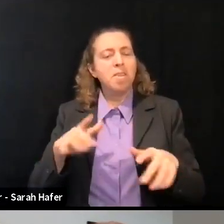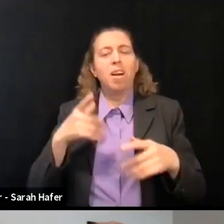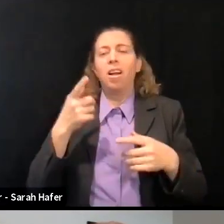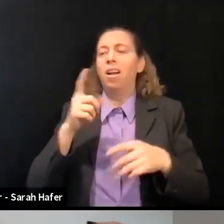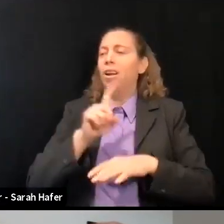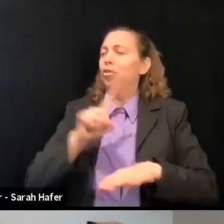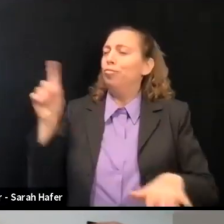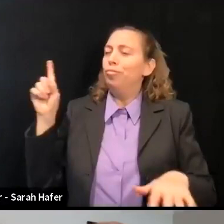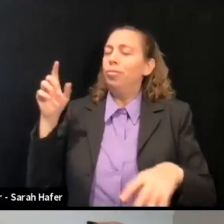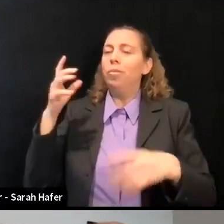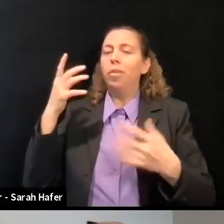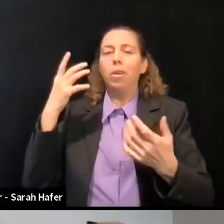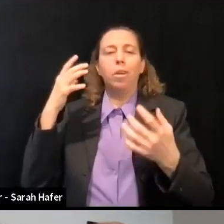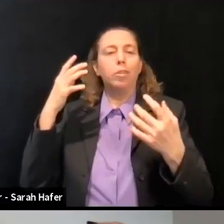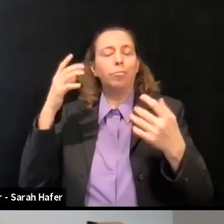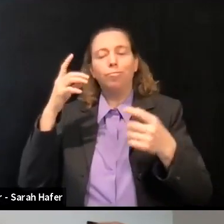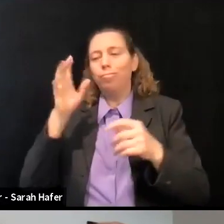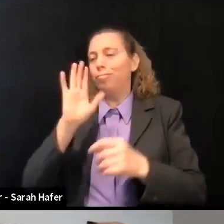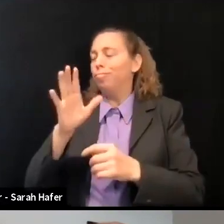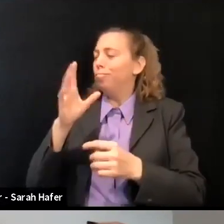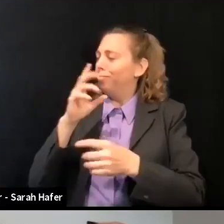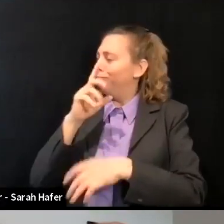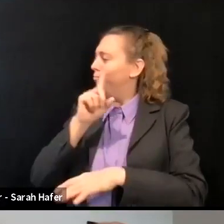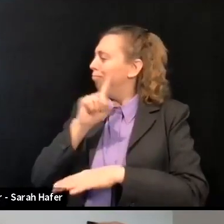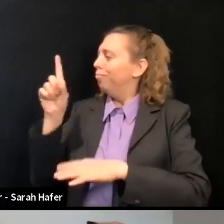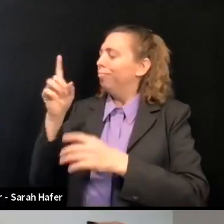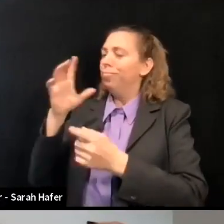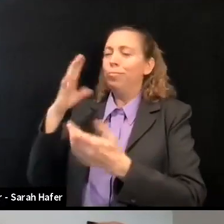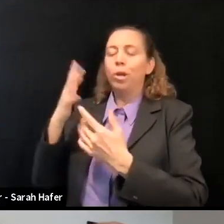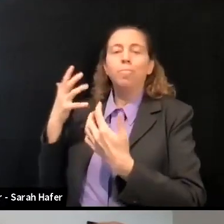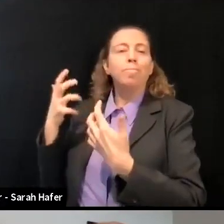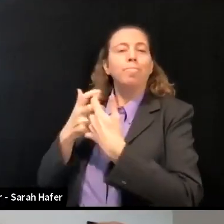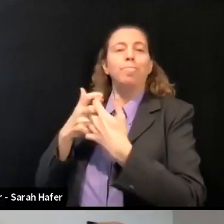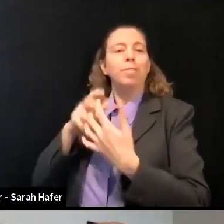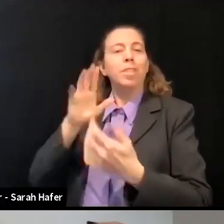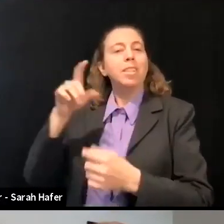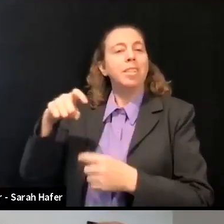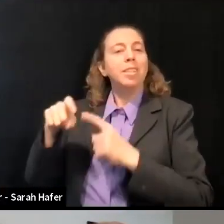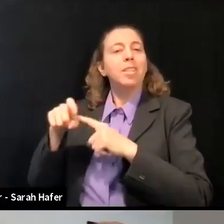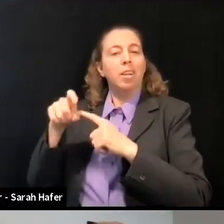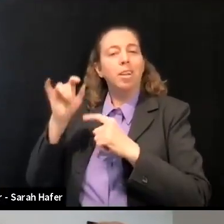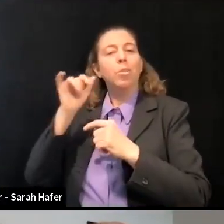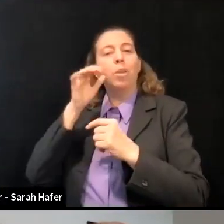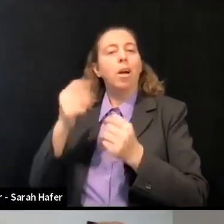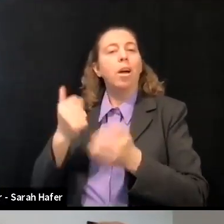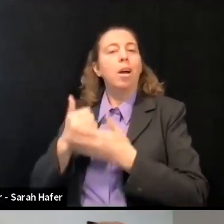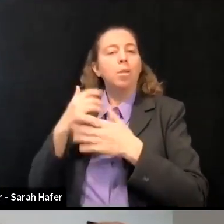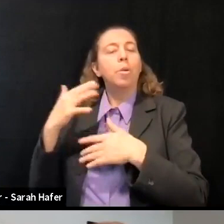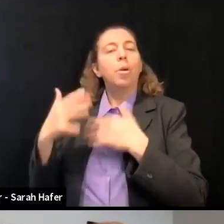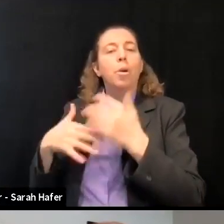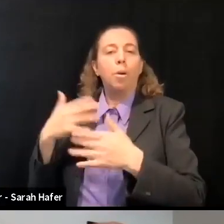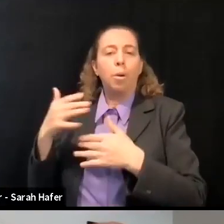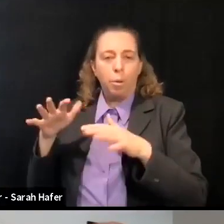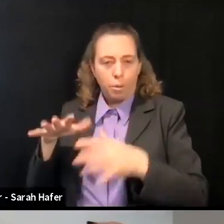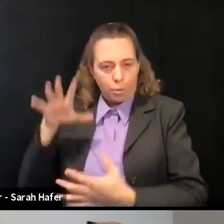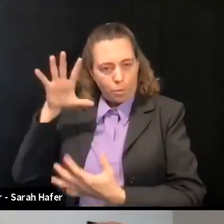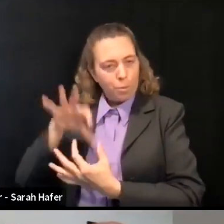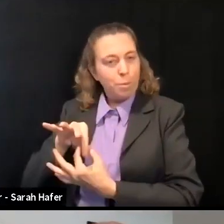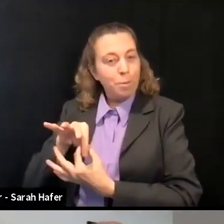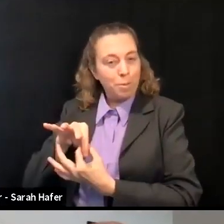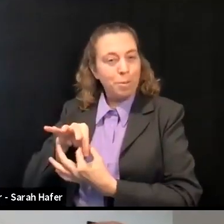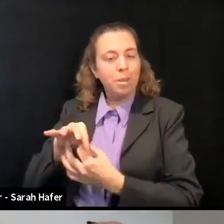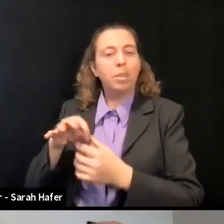and especially at times when we are very overwhelmed, we have something with us all the time, which is the breath.